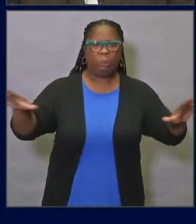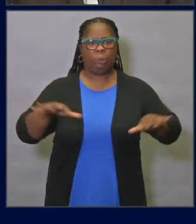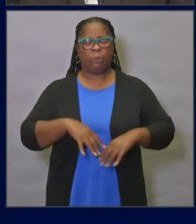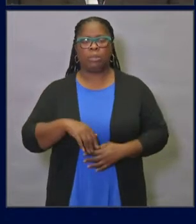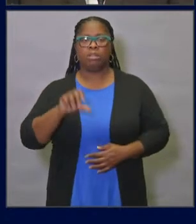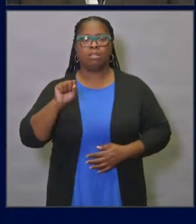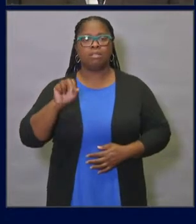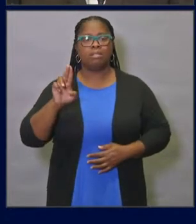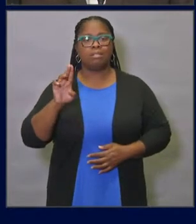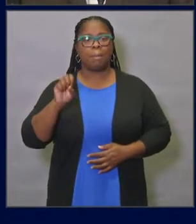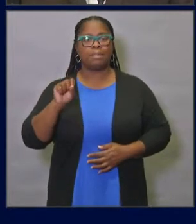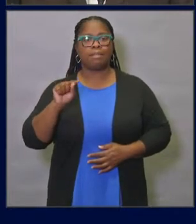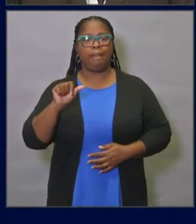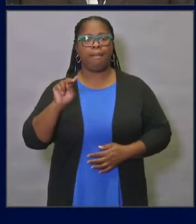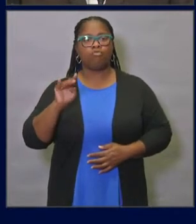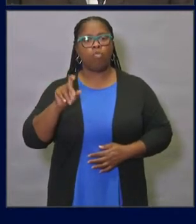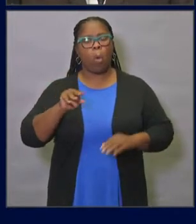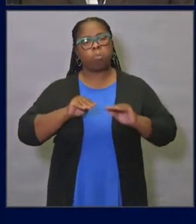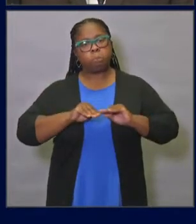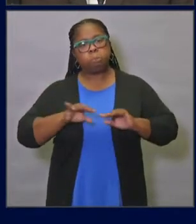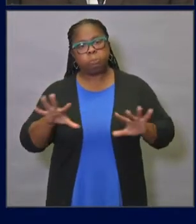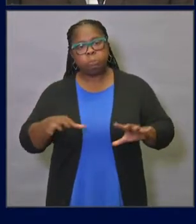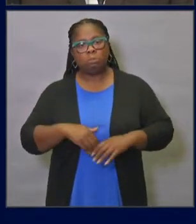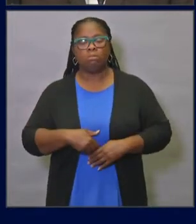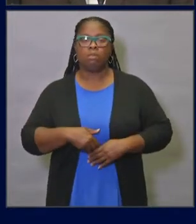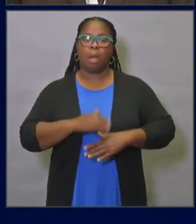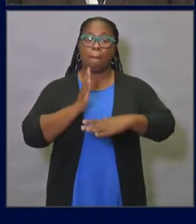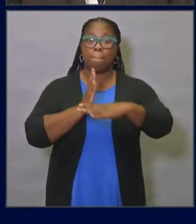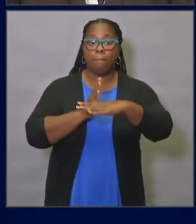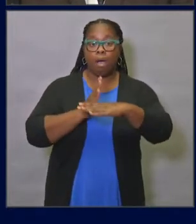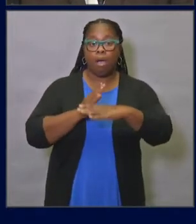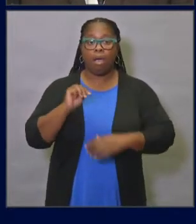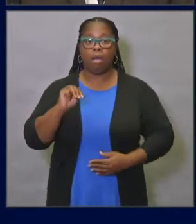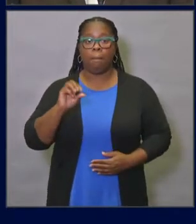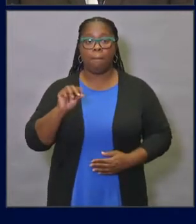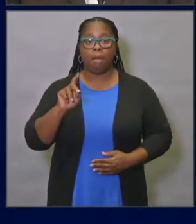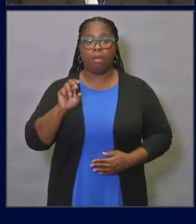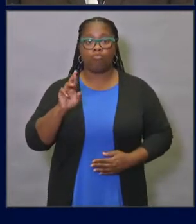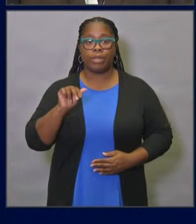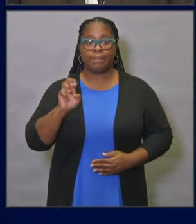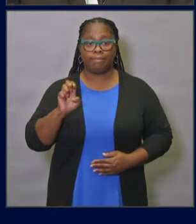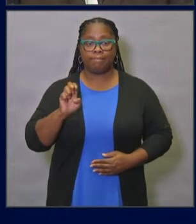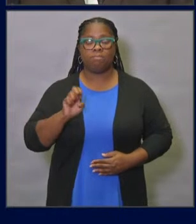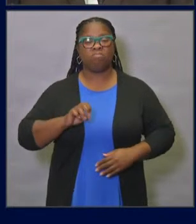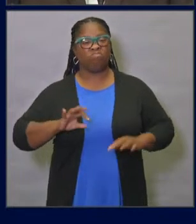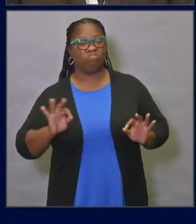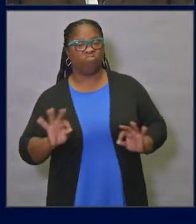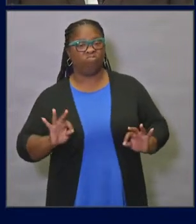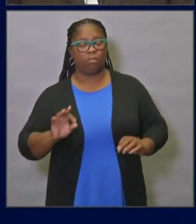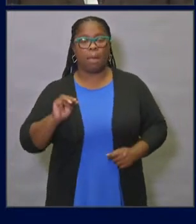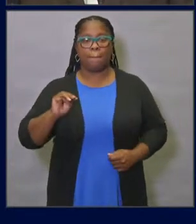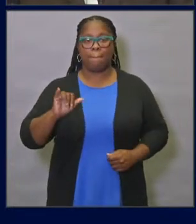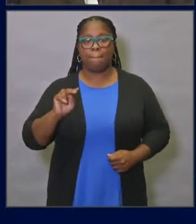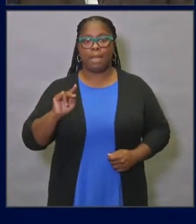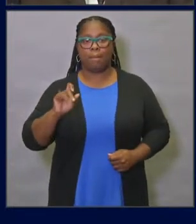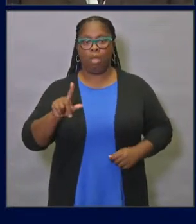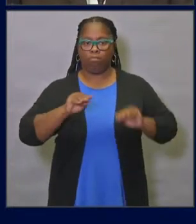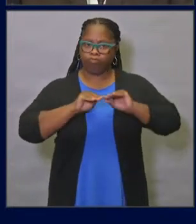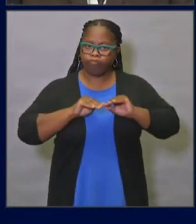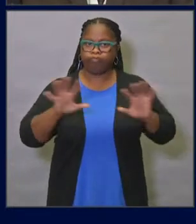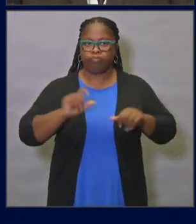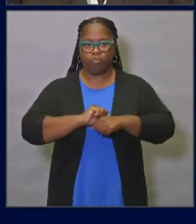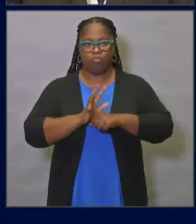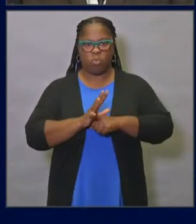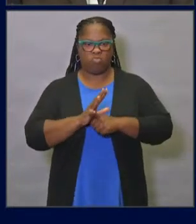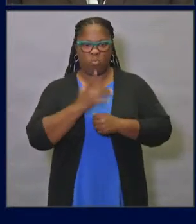or minimal spread of COVID-19 virus in their communities. They will use this tier system to guide possible sector reopenings